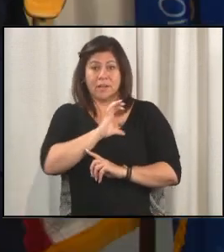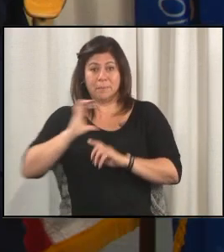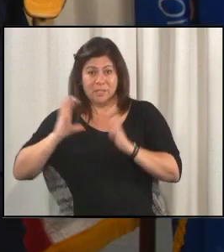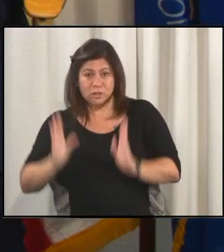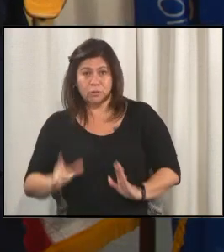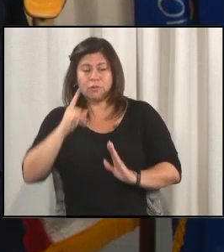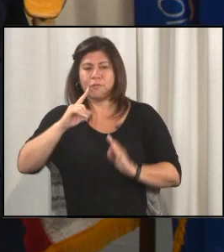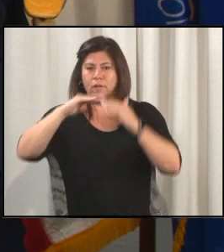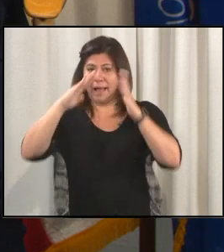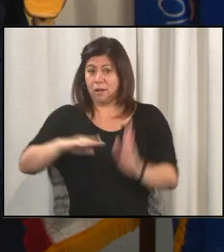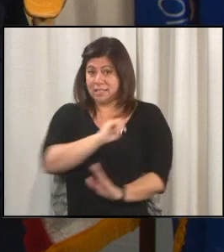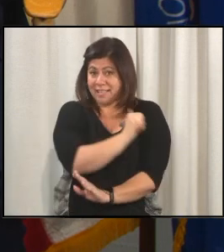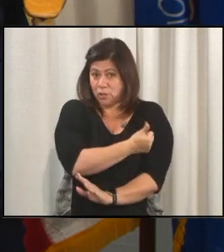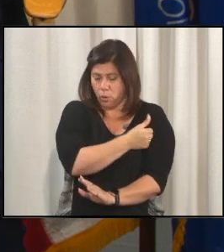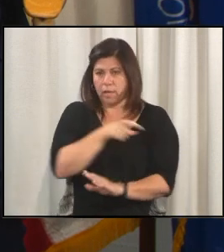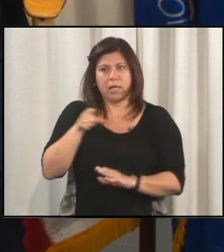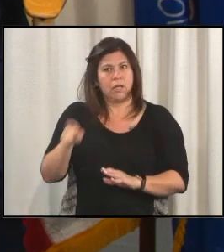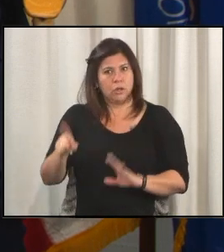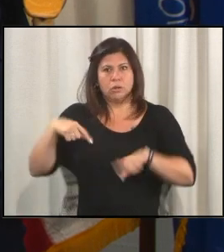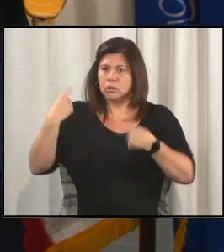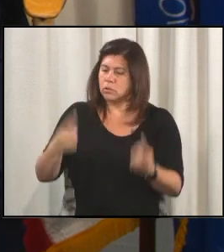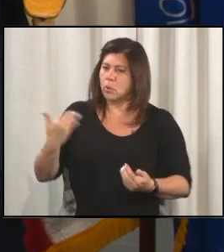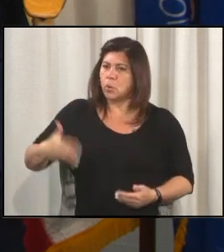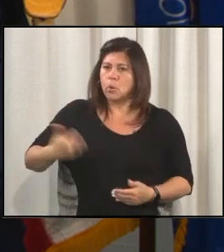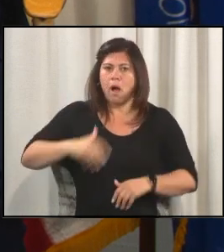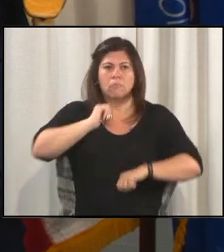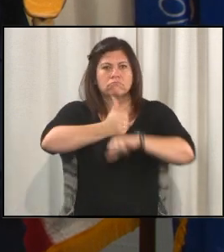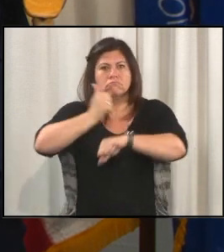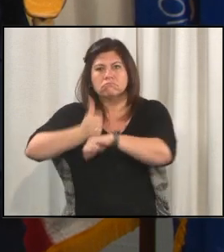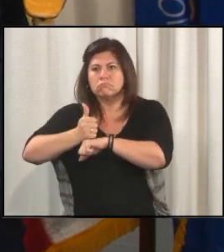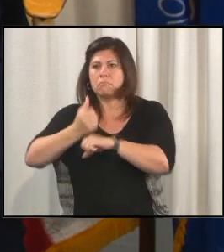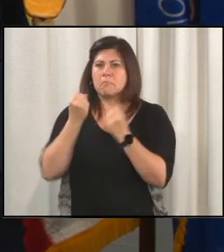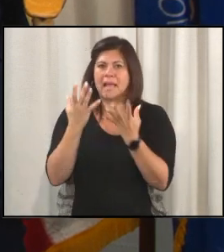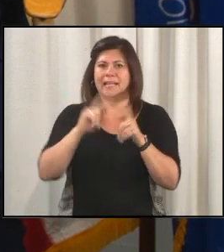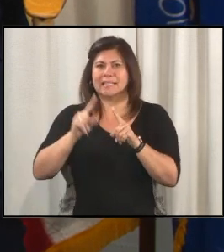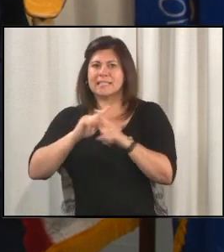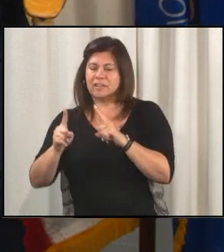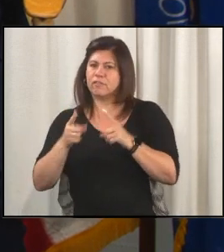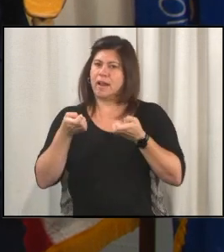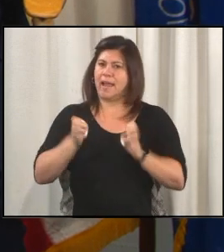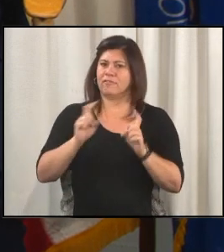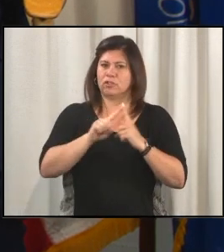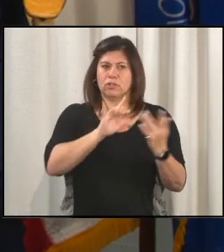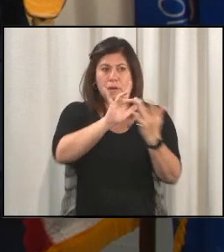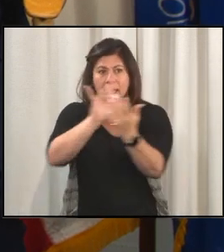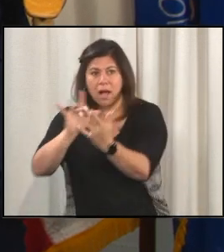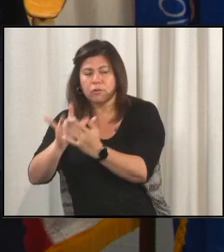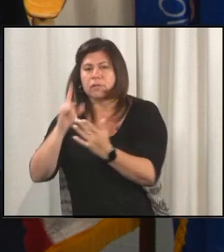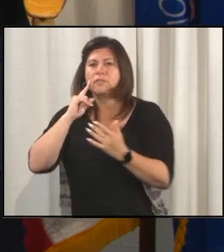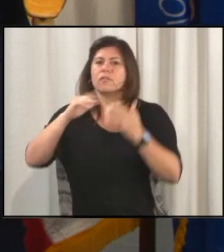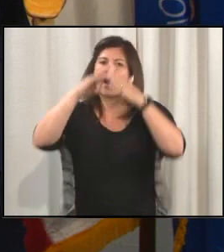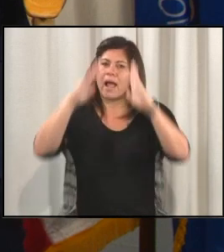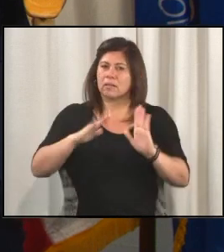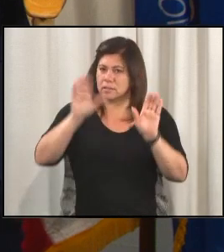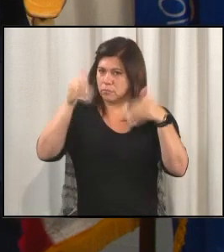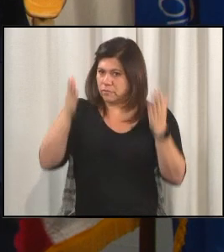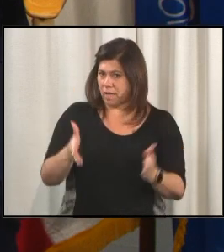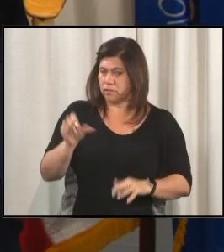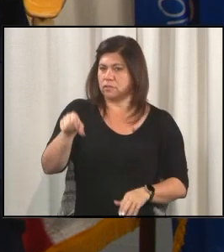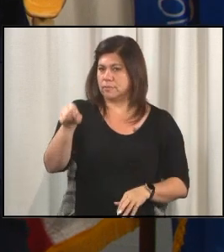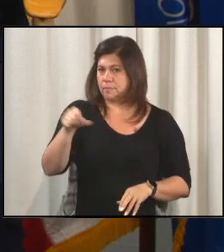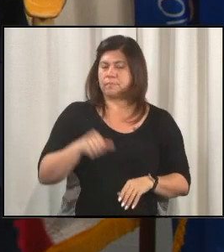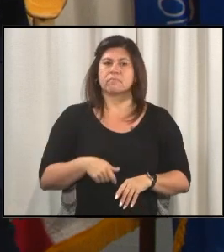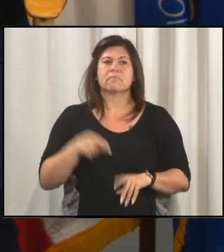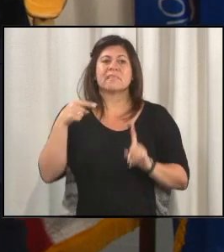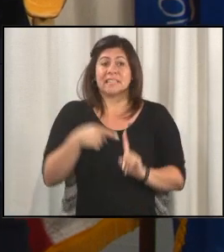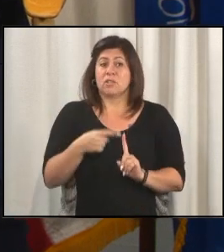Authority, you have instituted many efforts to outreach to housing providers, and this was one